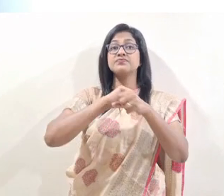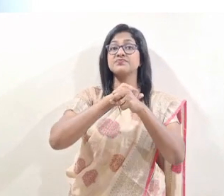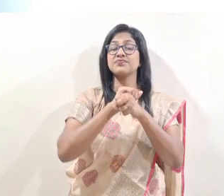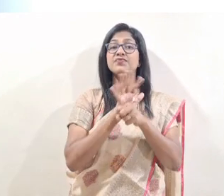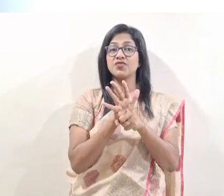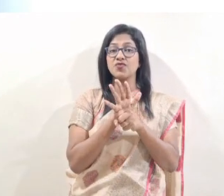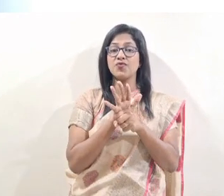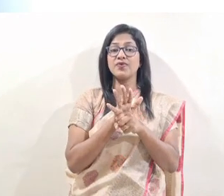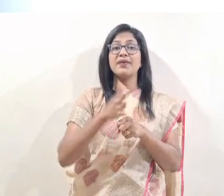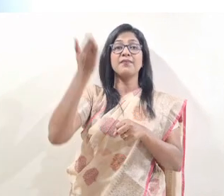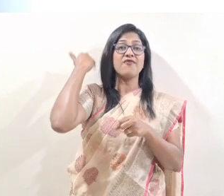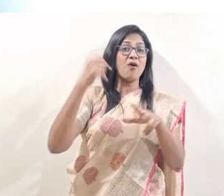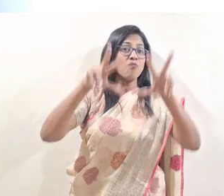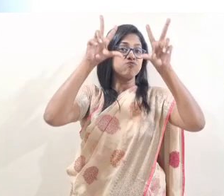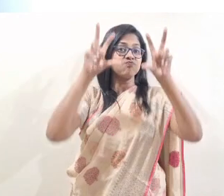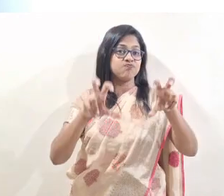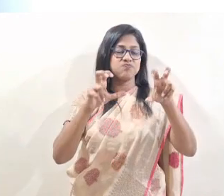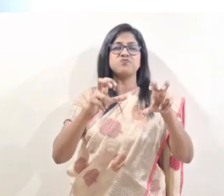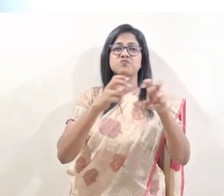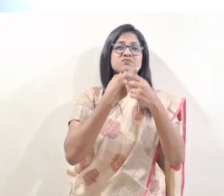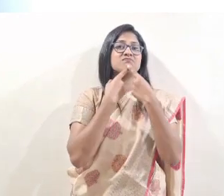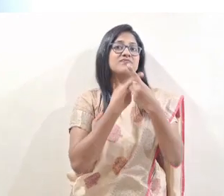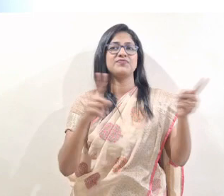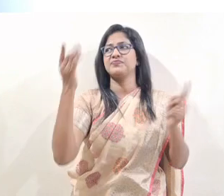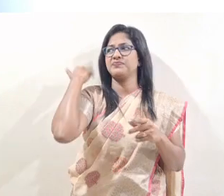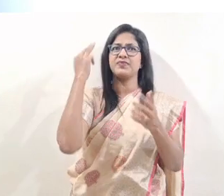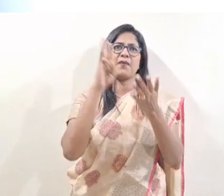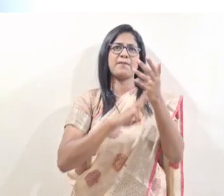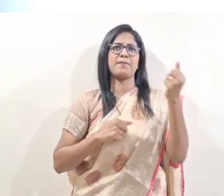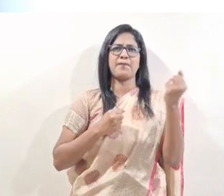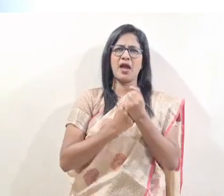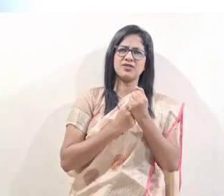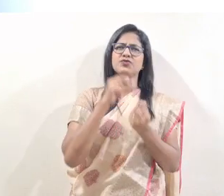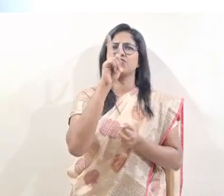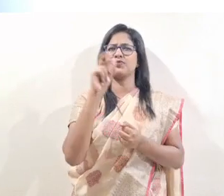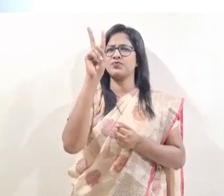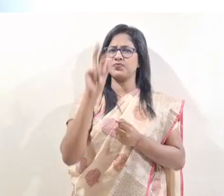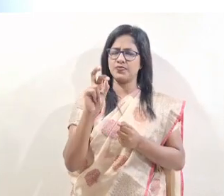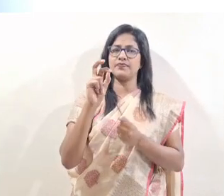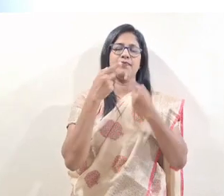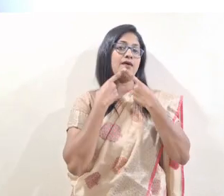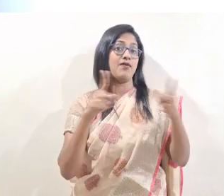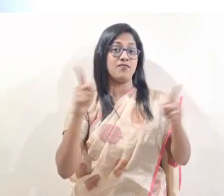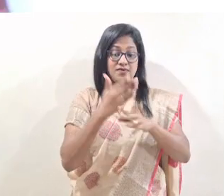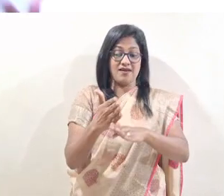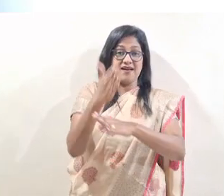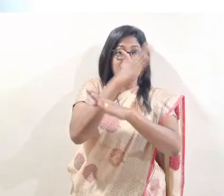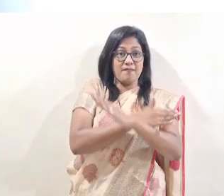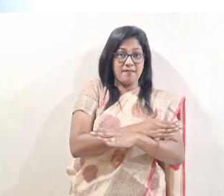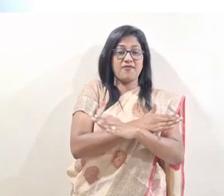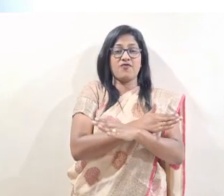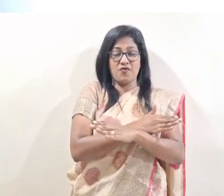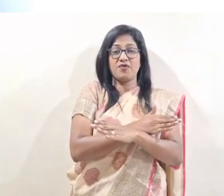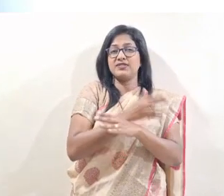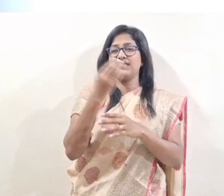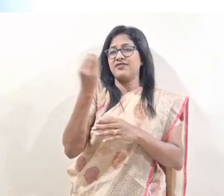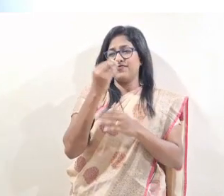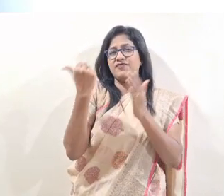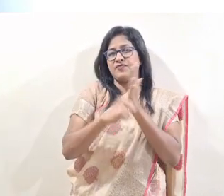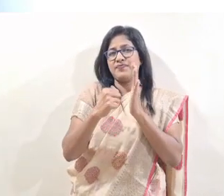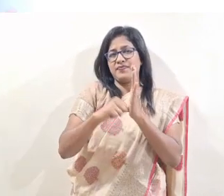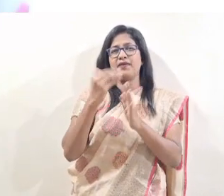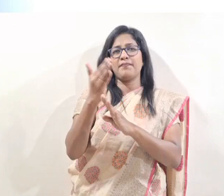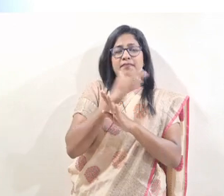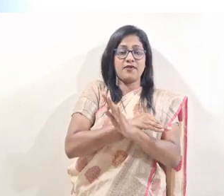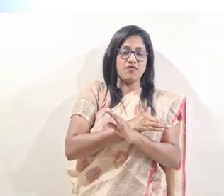COVID, this lockdown has been announced in March 2020. Before that, a couple of months before, the signals